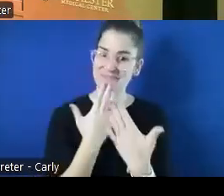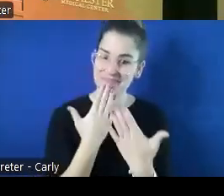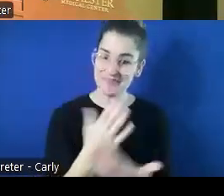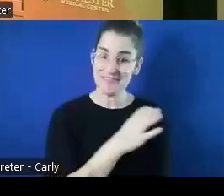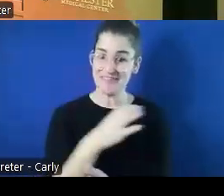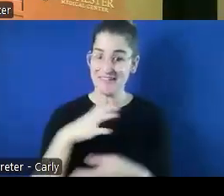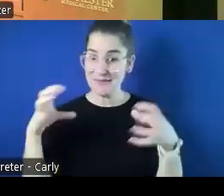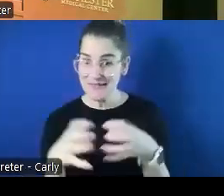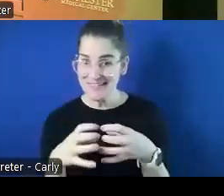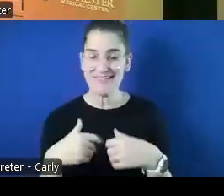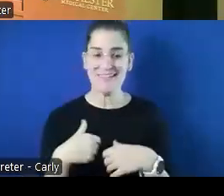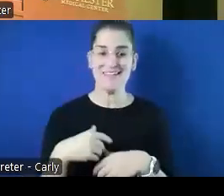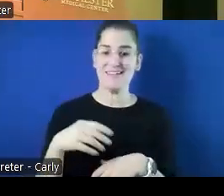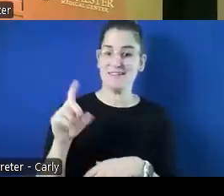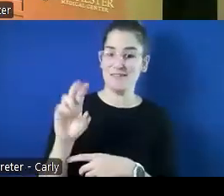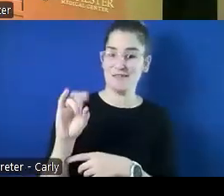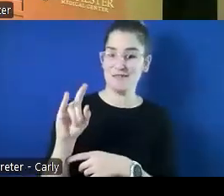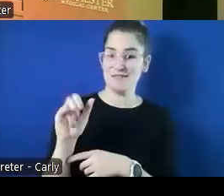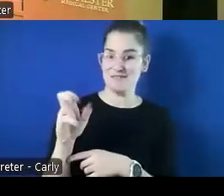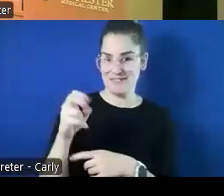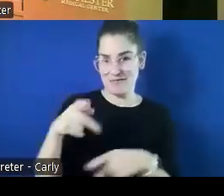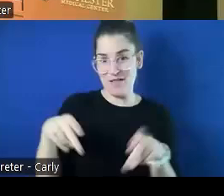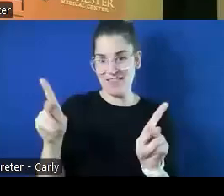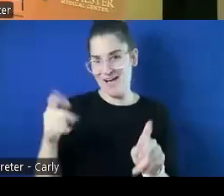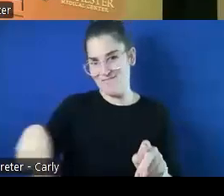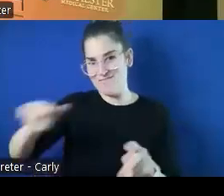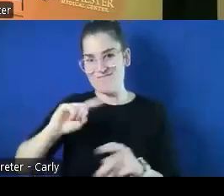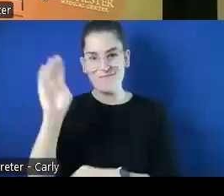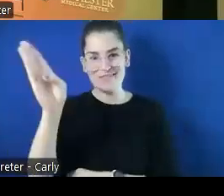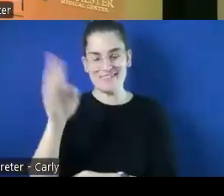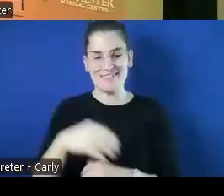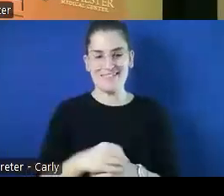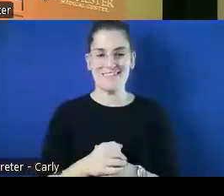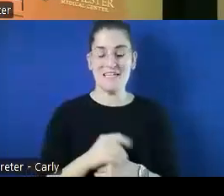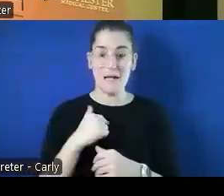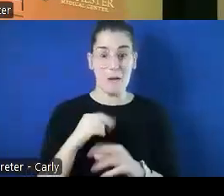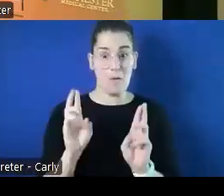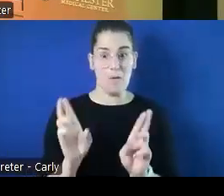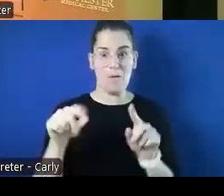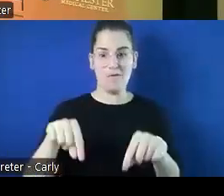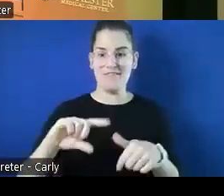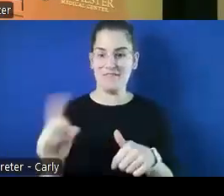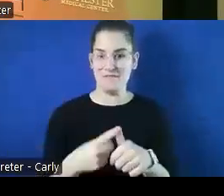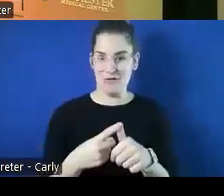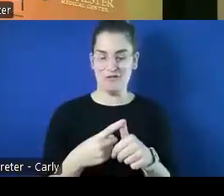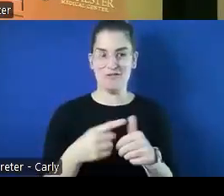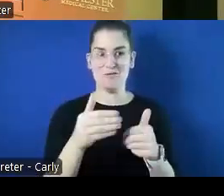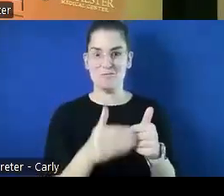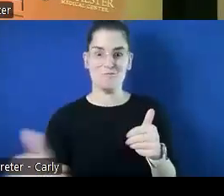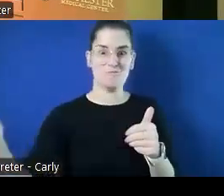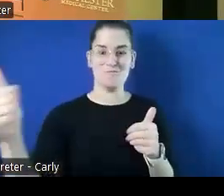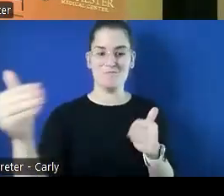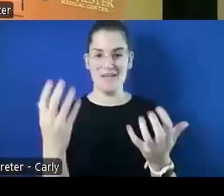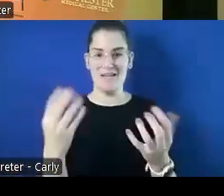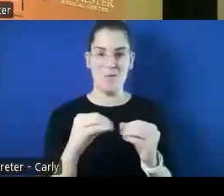Dr. Silverstein for allowing the residents to present. And I really hope that this will be the first of many to come, because there were